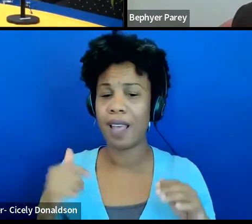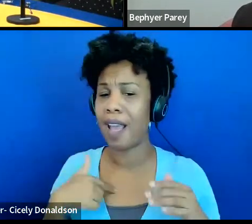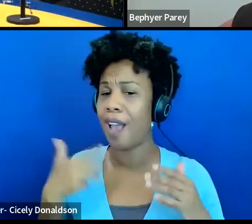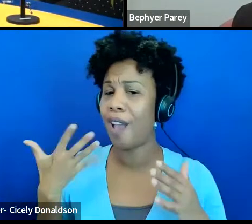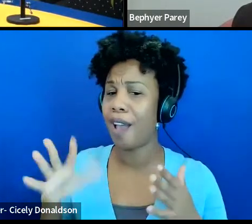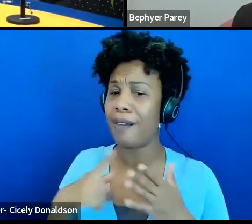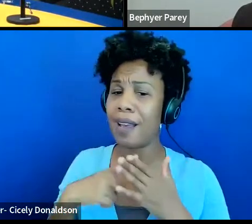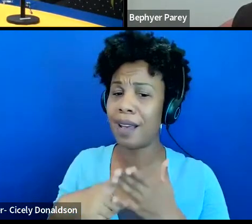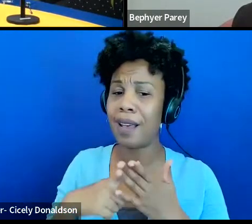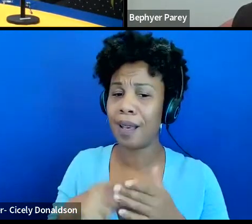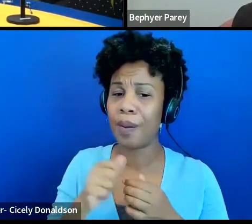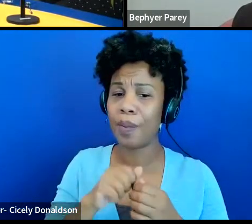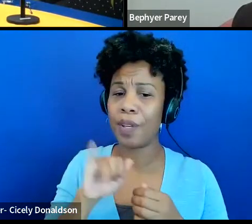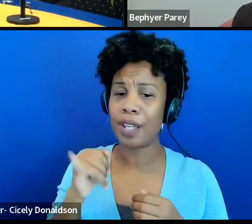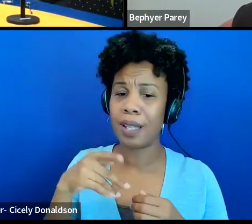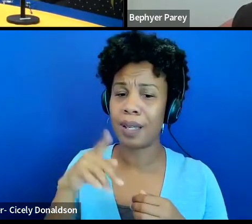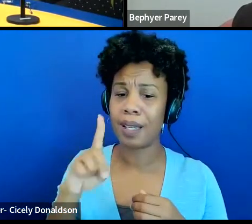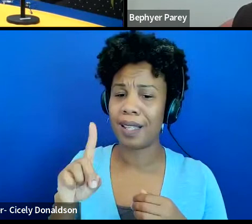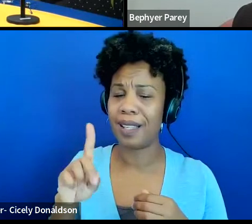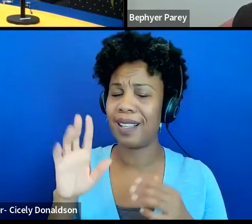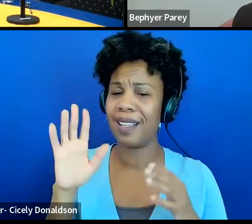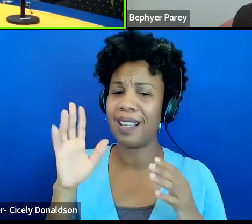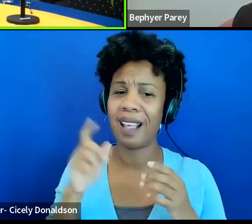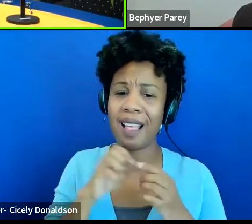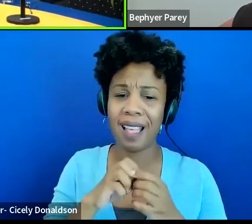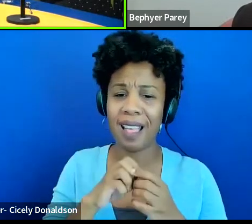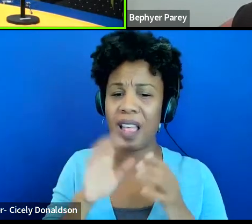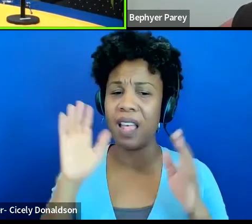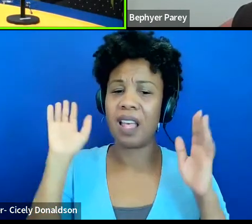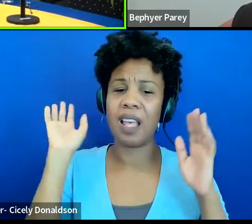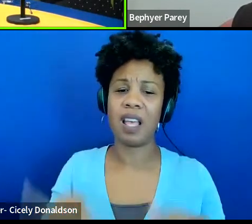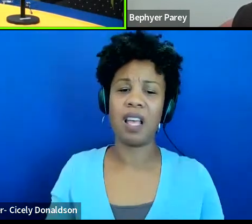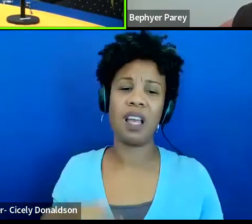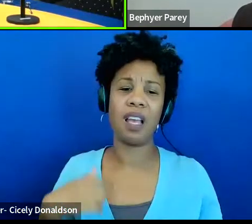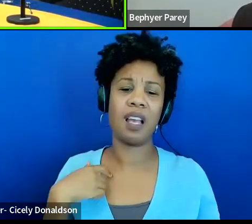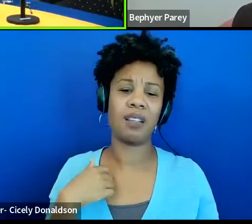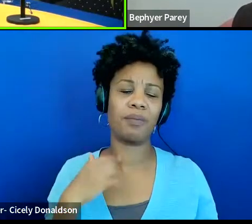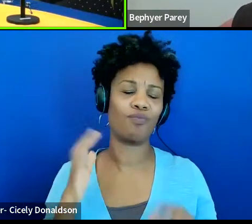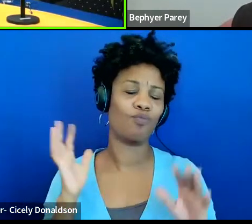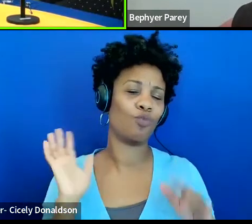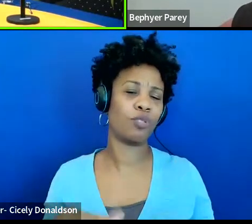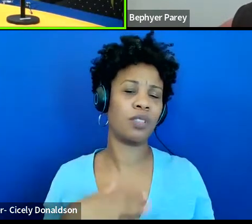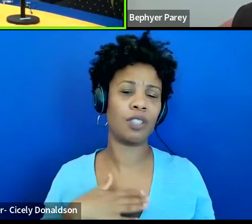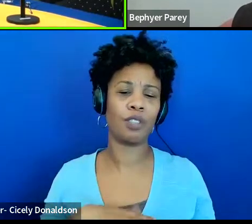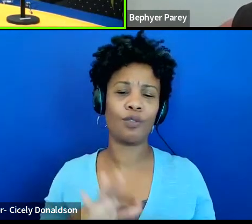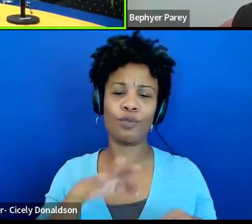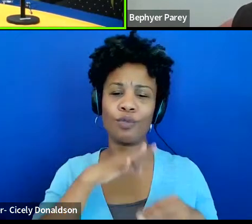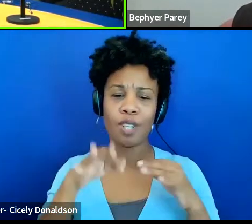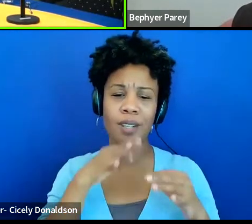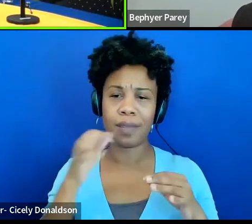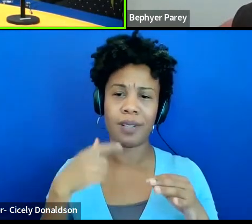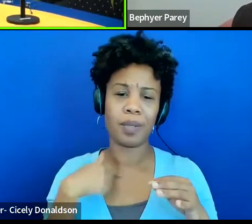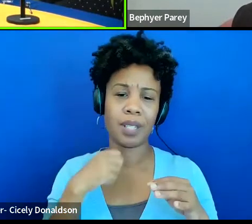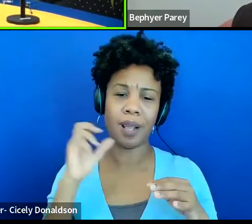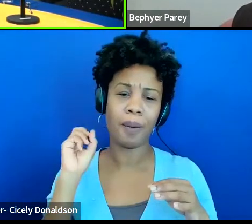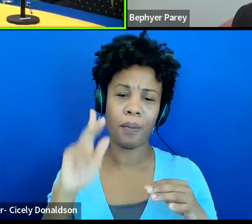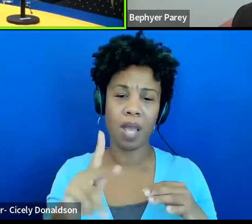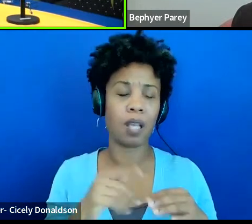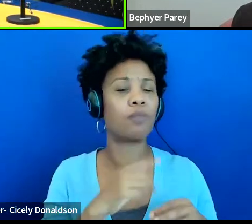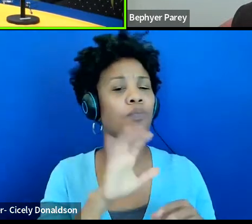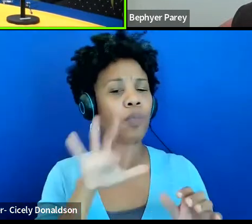year ago, so this I don't go back. Discuss it. We can discuss it. You can call the office or call the council,